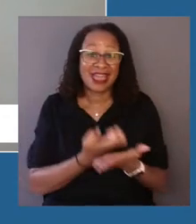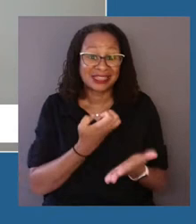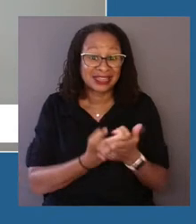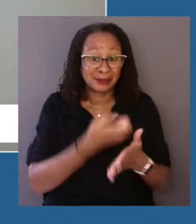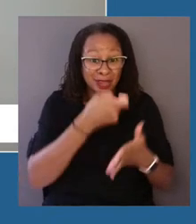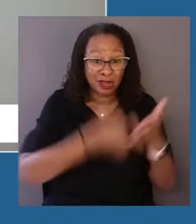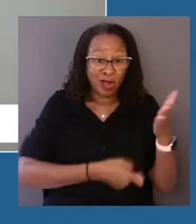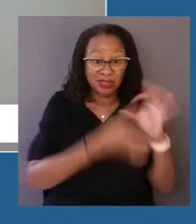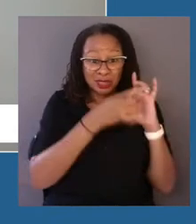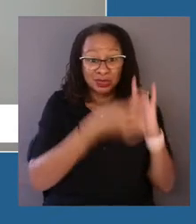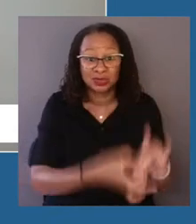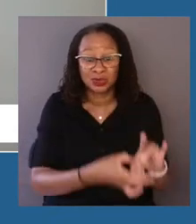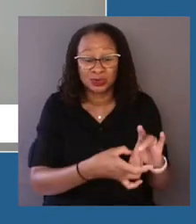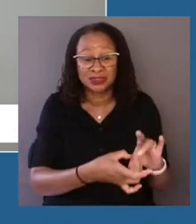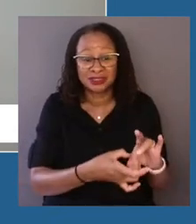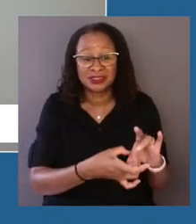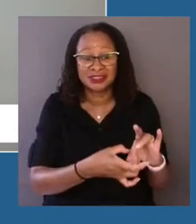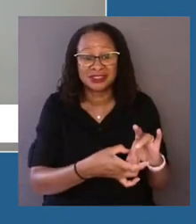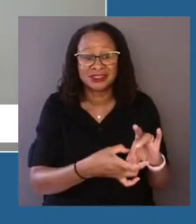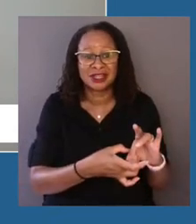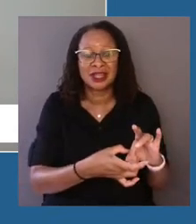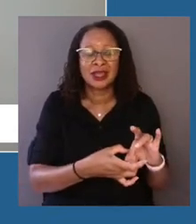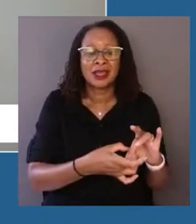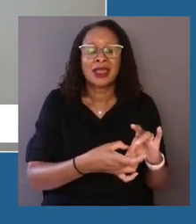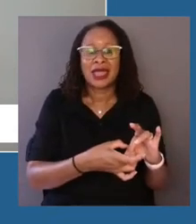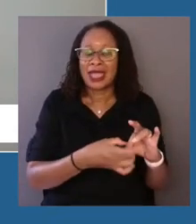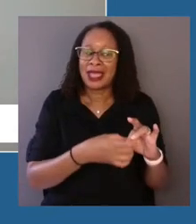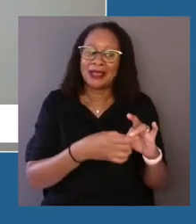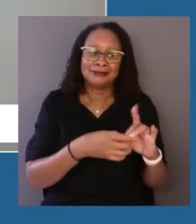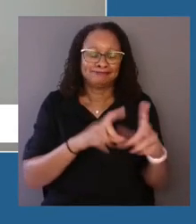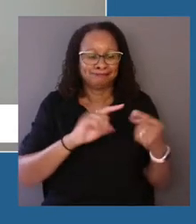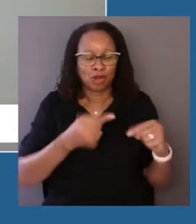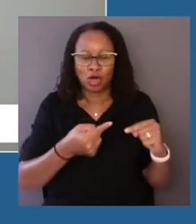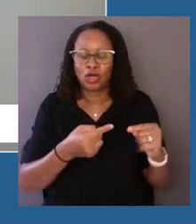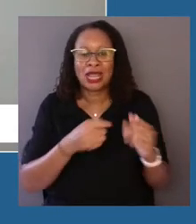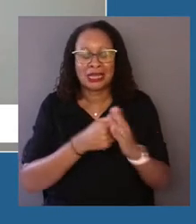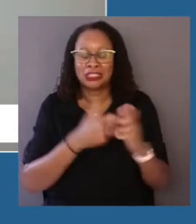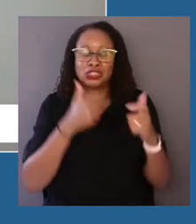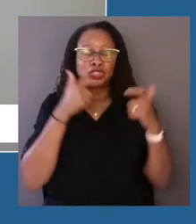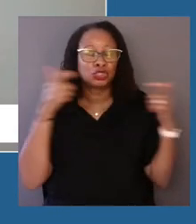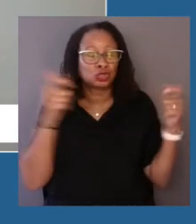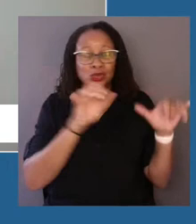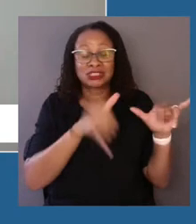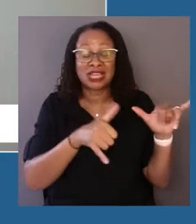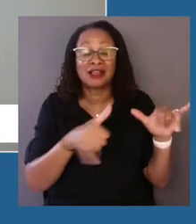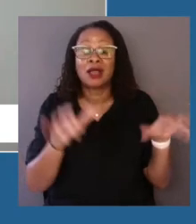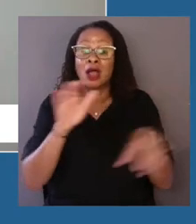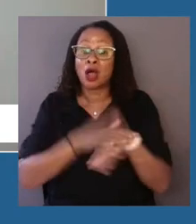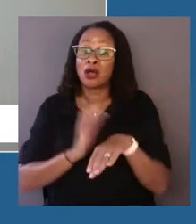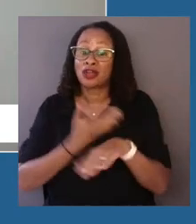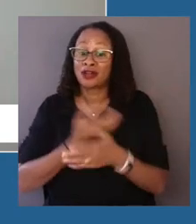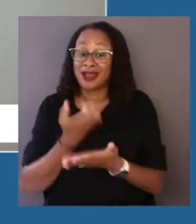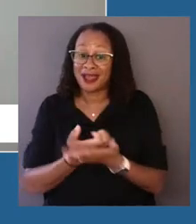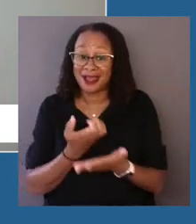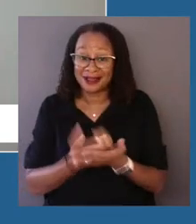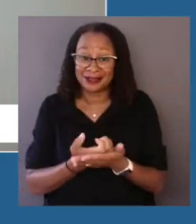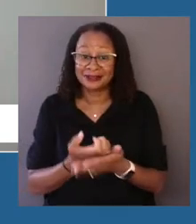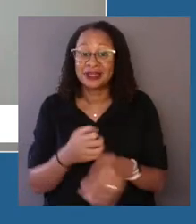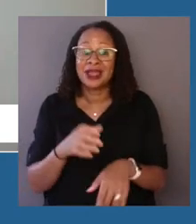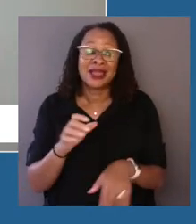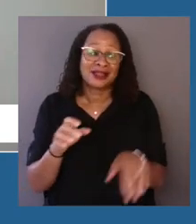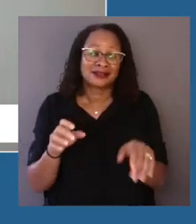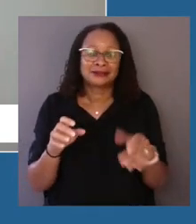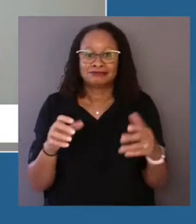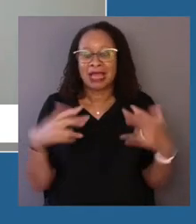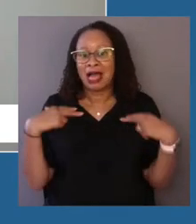and in inflict harm at a staggering scale on our economic well-being as our society, our